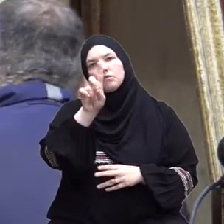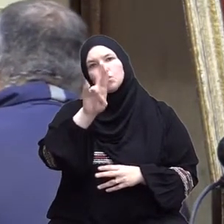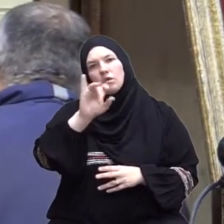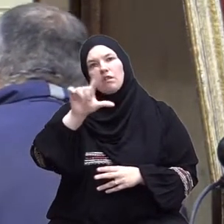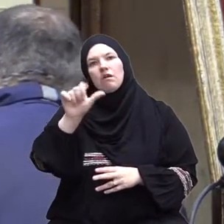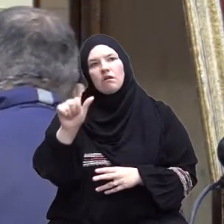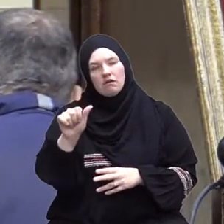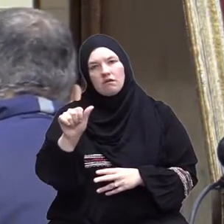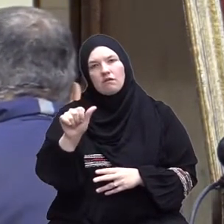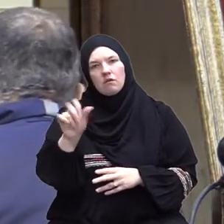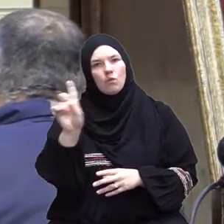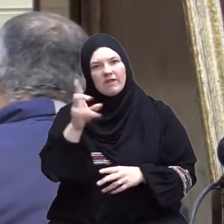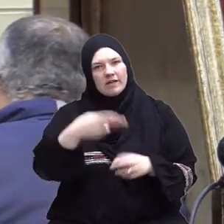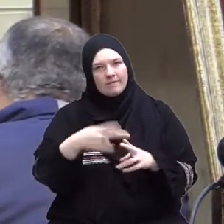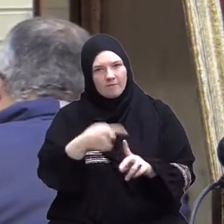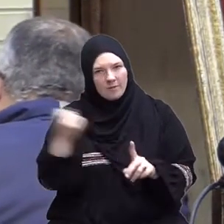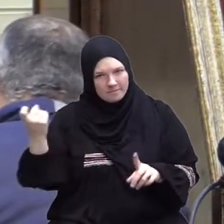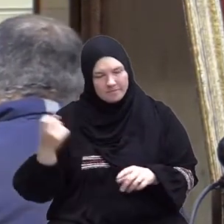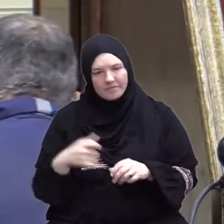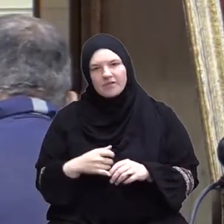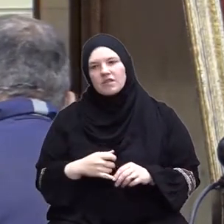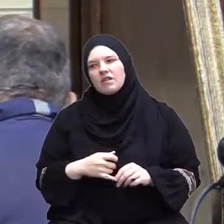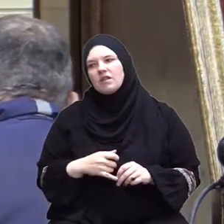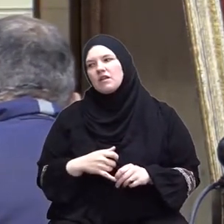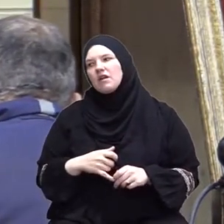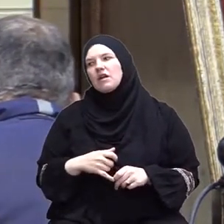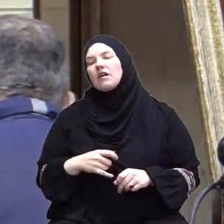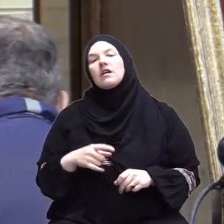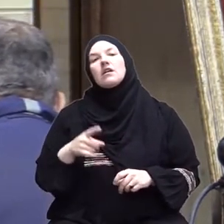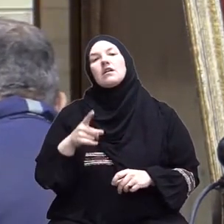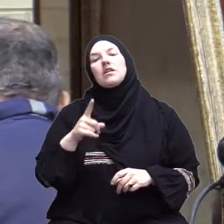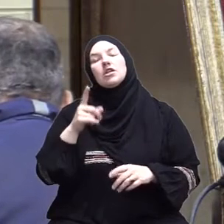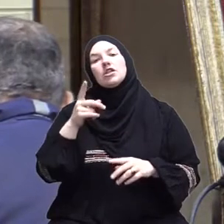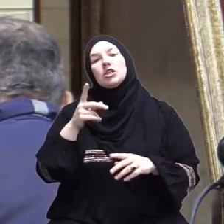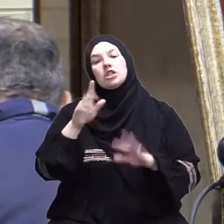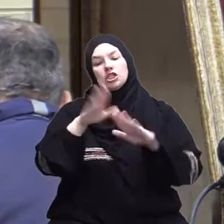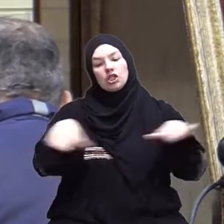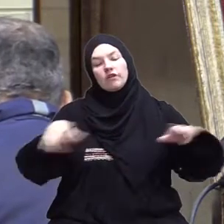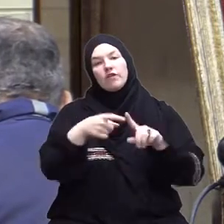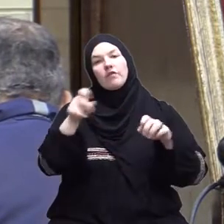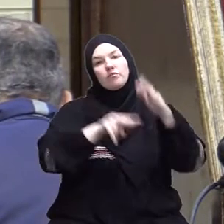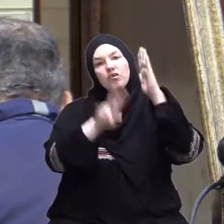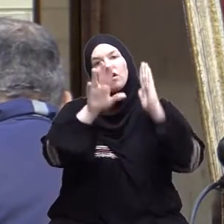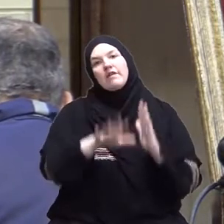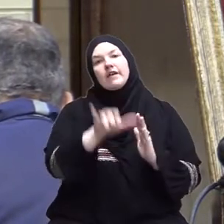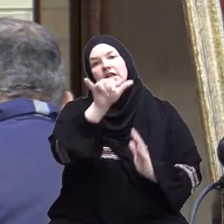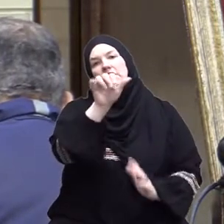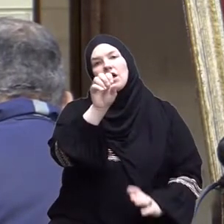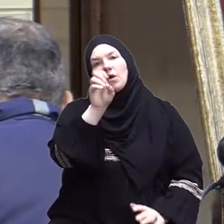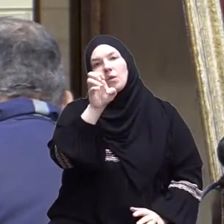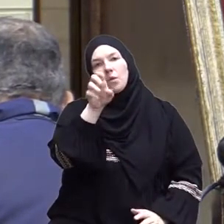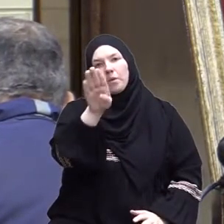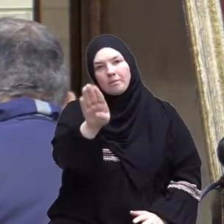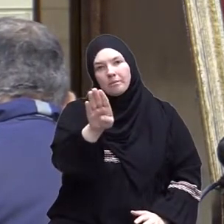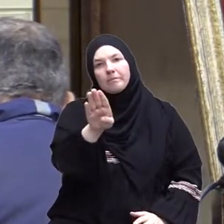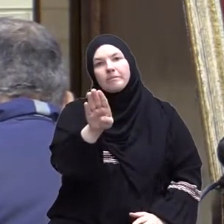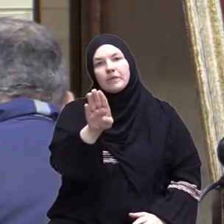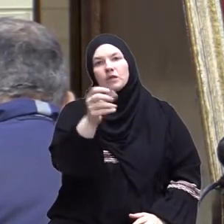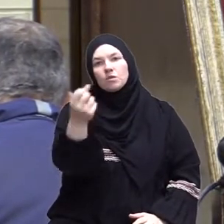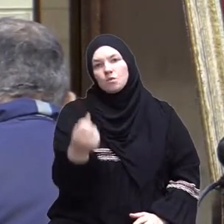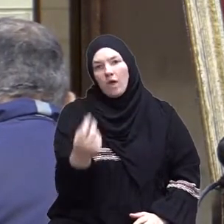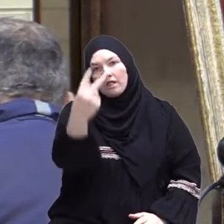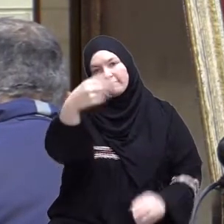name, where the name comes from. And the children of Prophet Yaqub, who are the children of Israel, they were